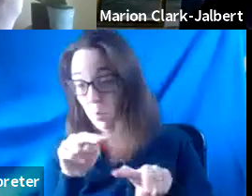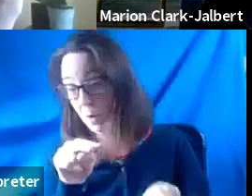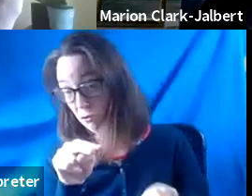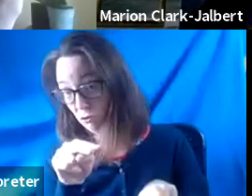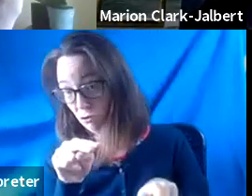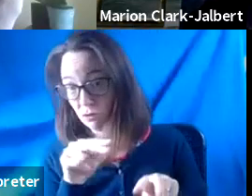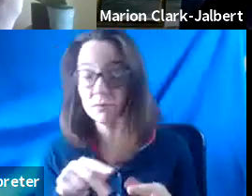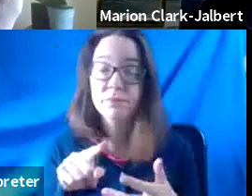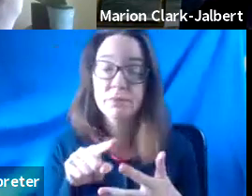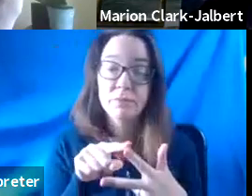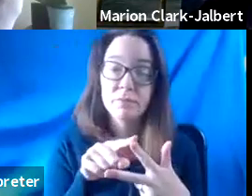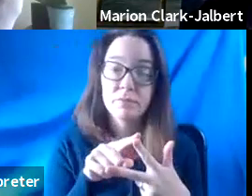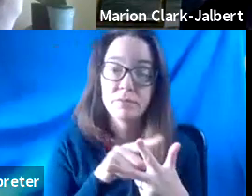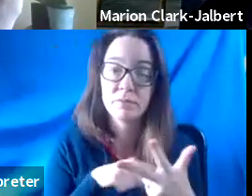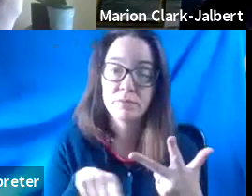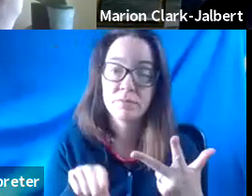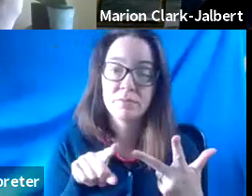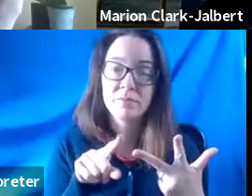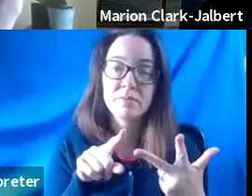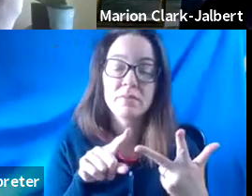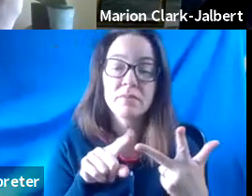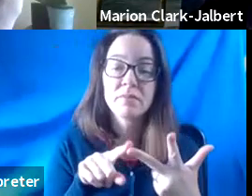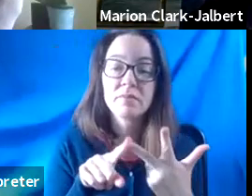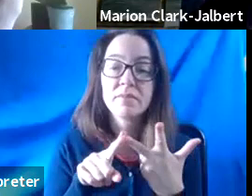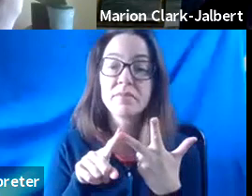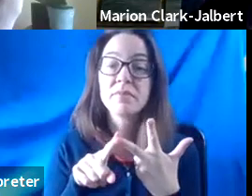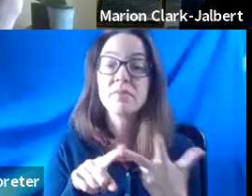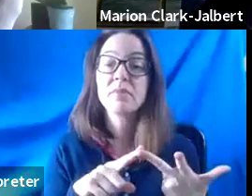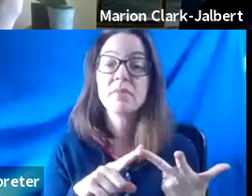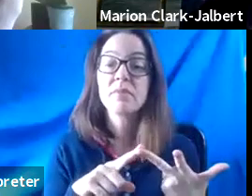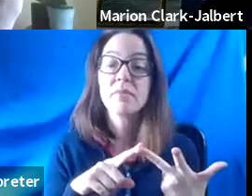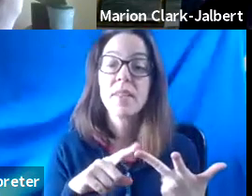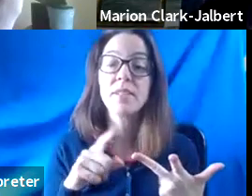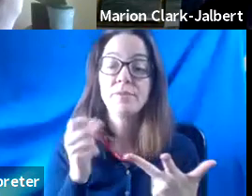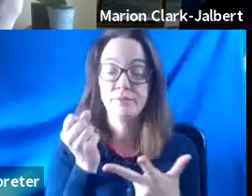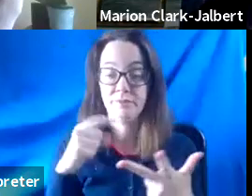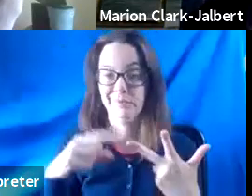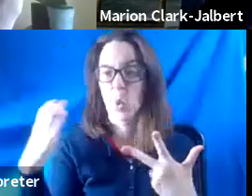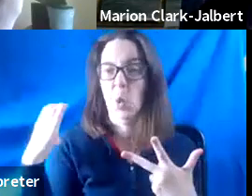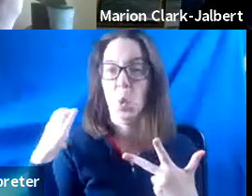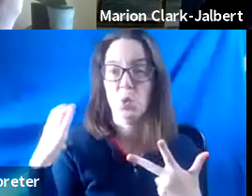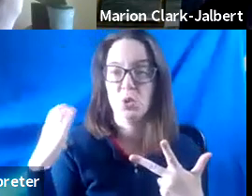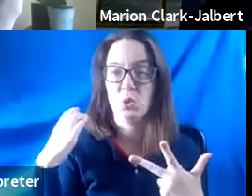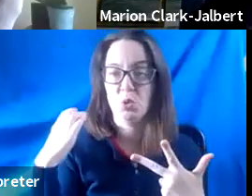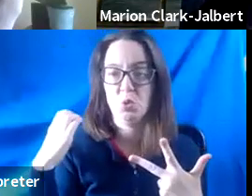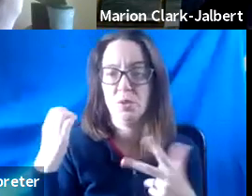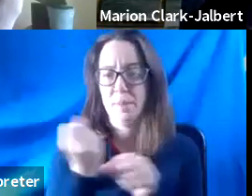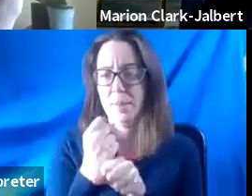minutes. We'll go to 10:32 now. And one person is making sure that everybody has a chance to speak and be